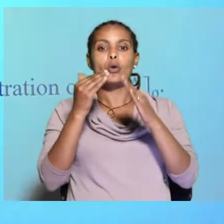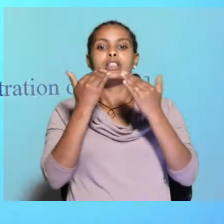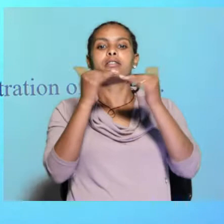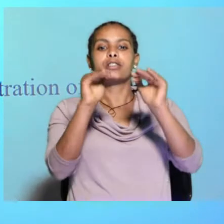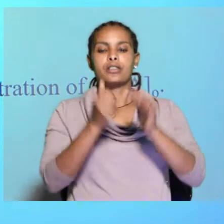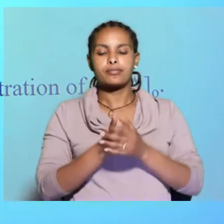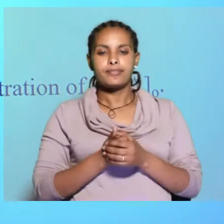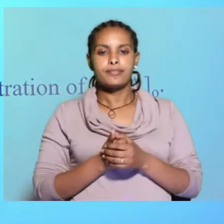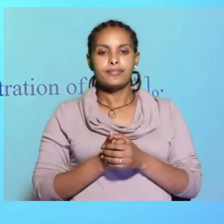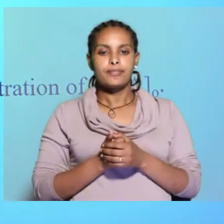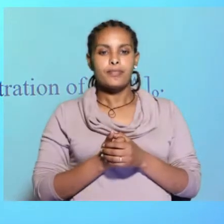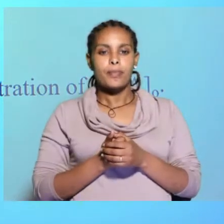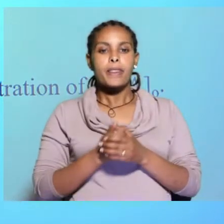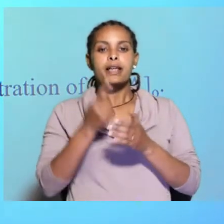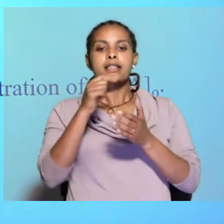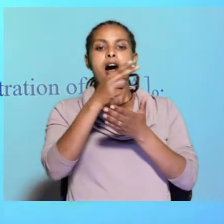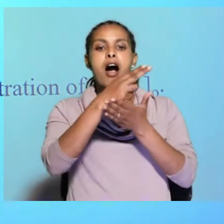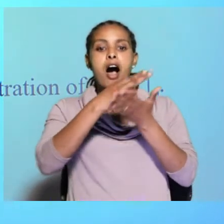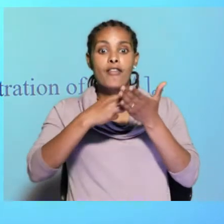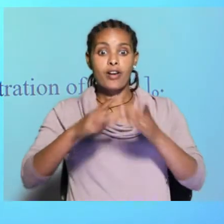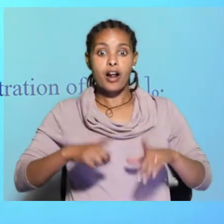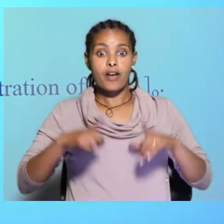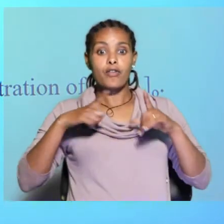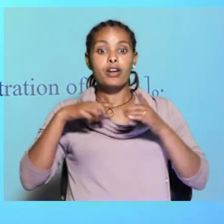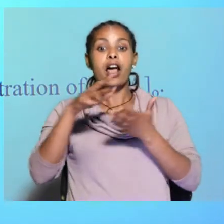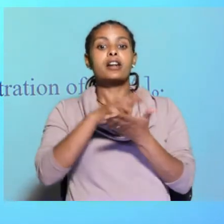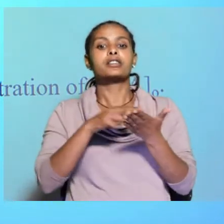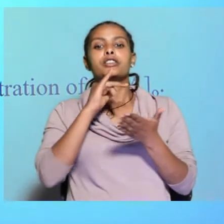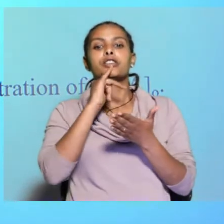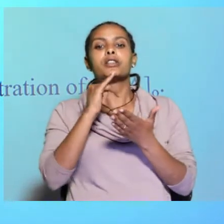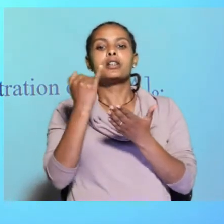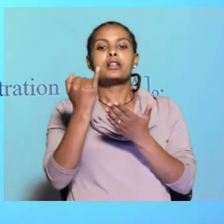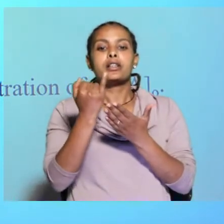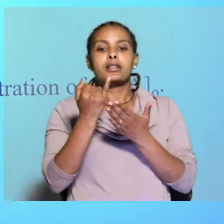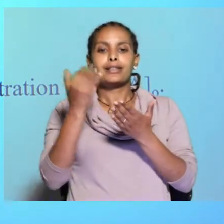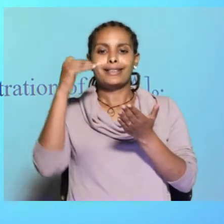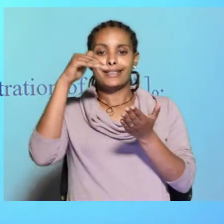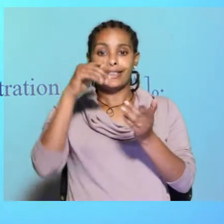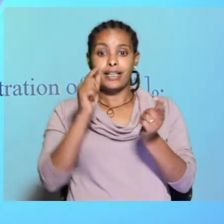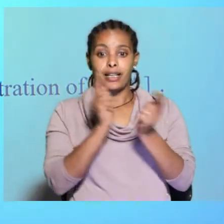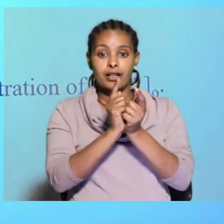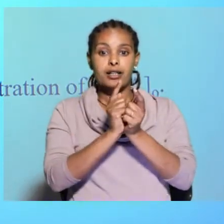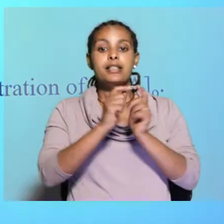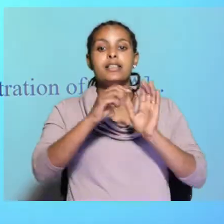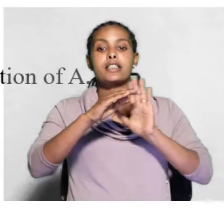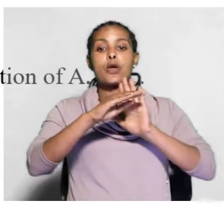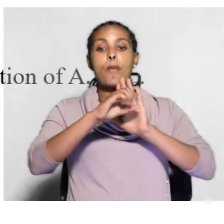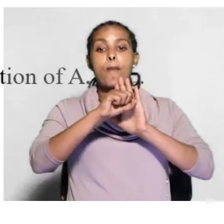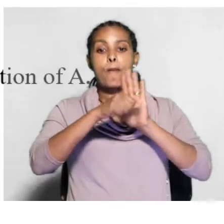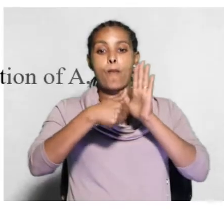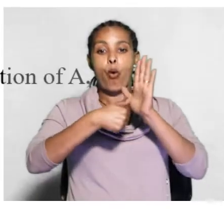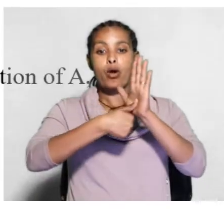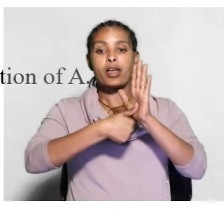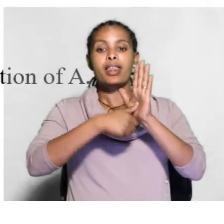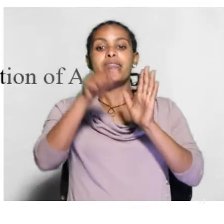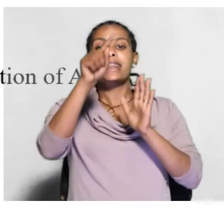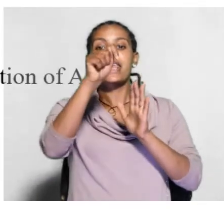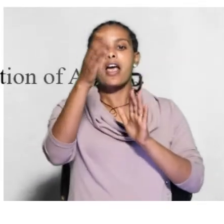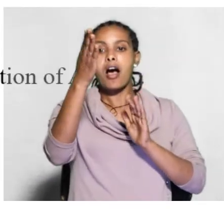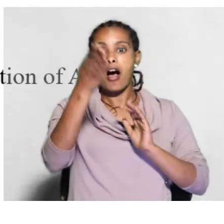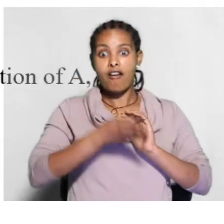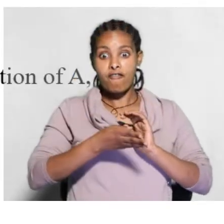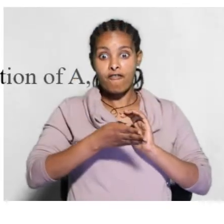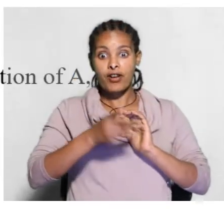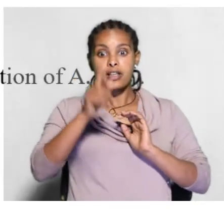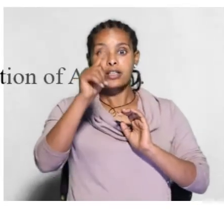concentration. The half-life of a reaction is designated by the symbol T half.